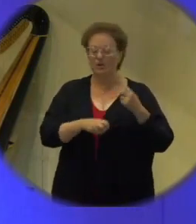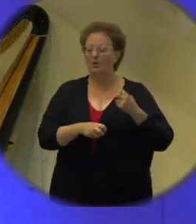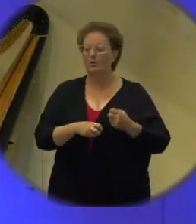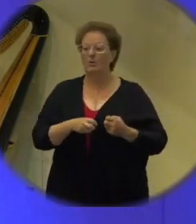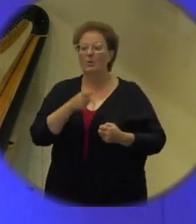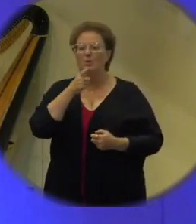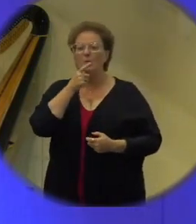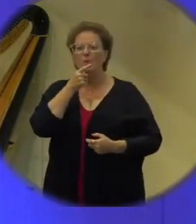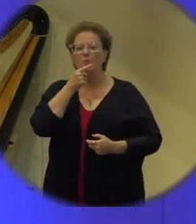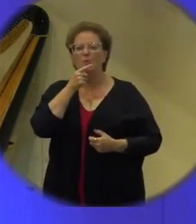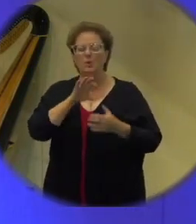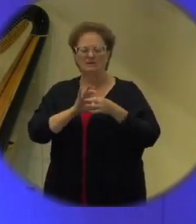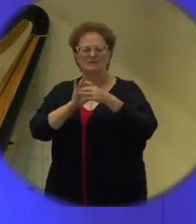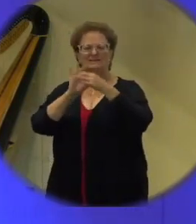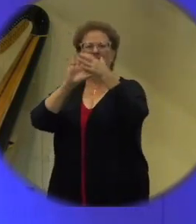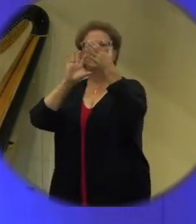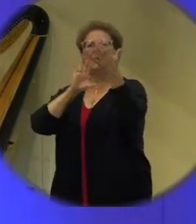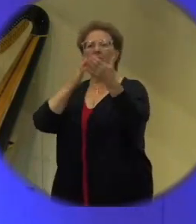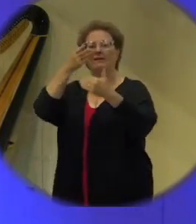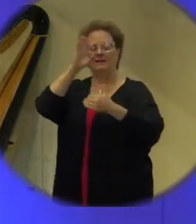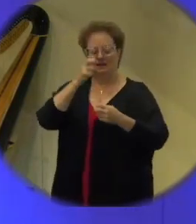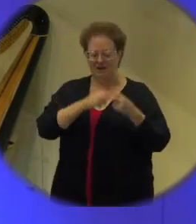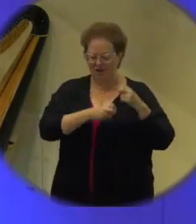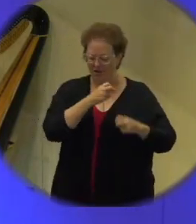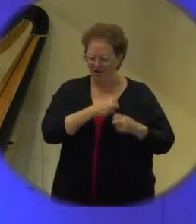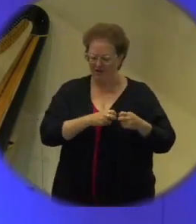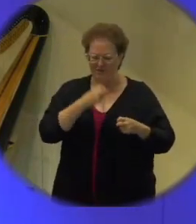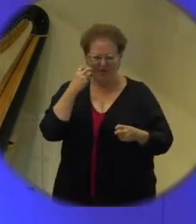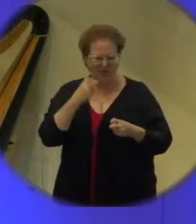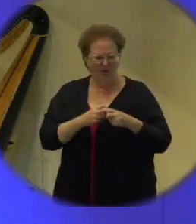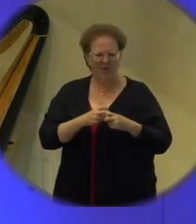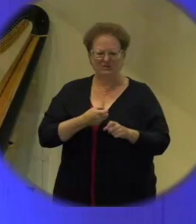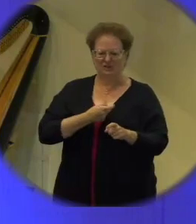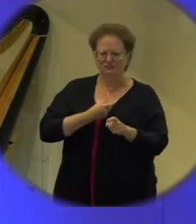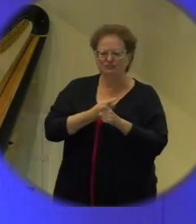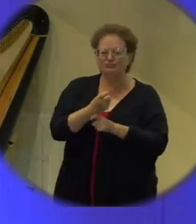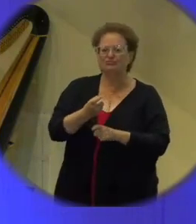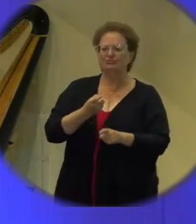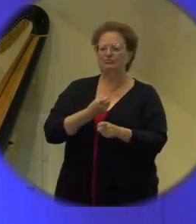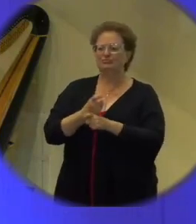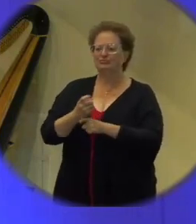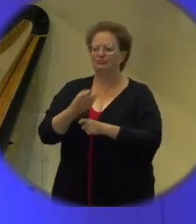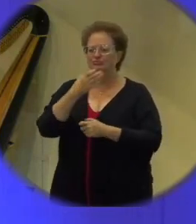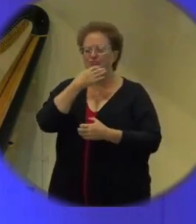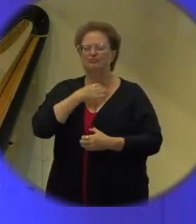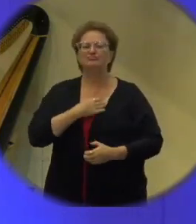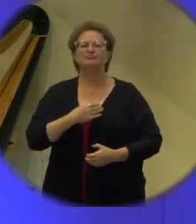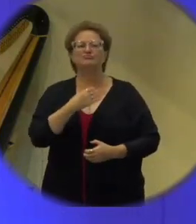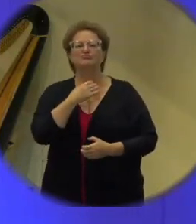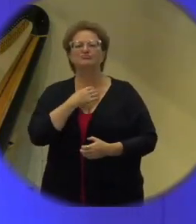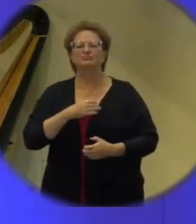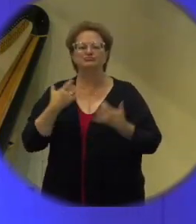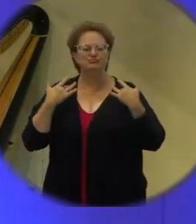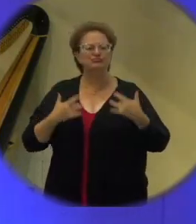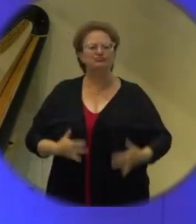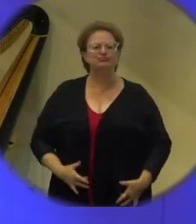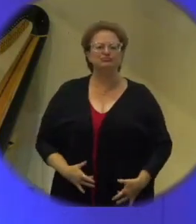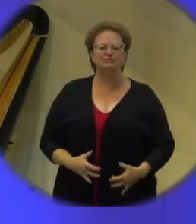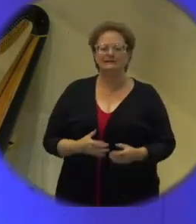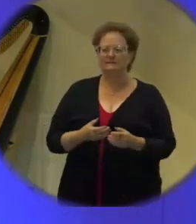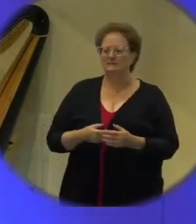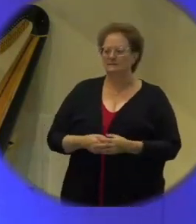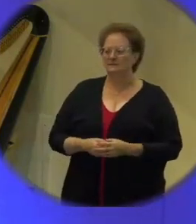shall separate us from the love of God in Christ? Shall trouble or hardship, persecution, famine, nakedness, danger, or sword? No.